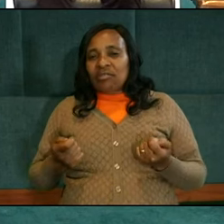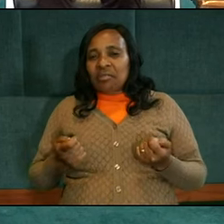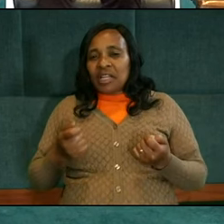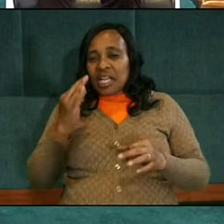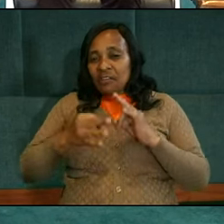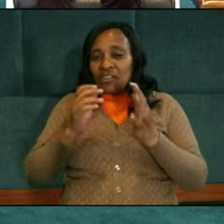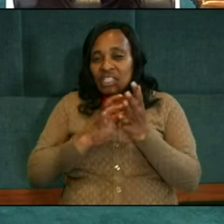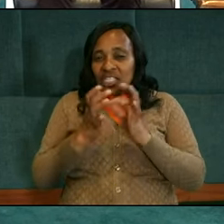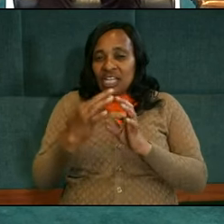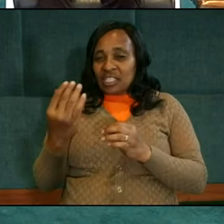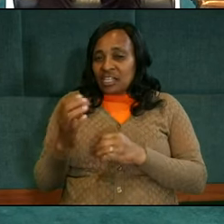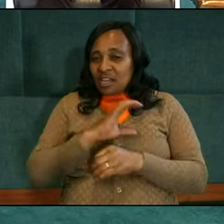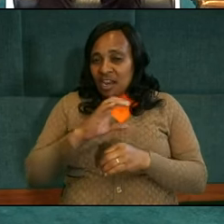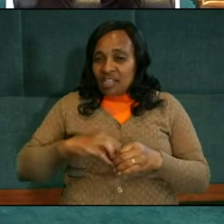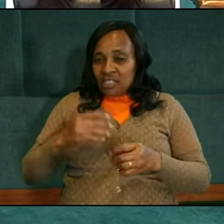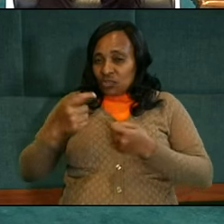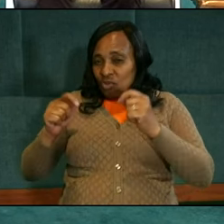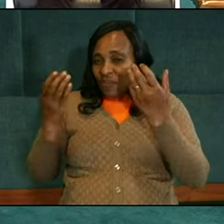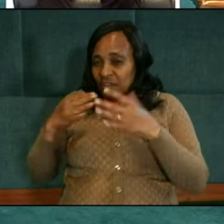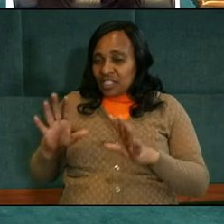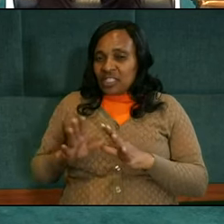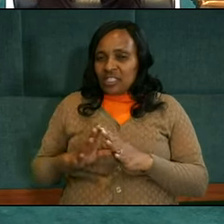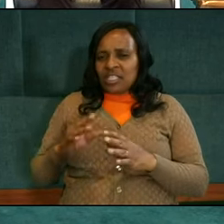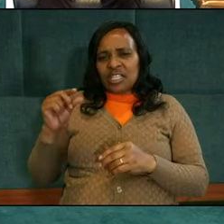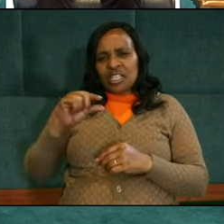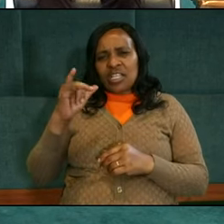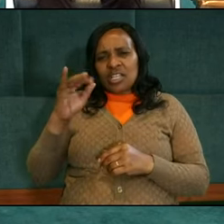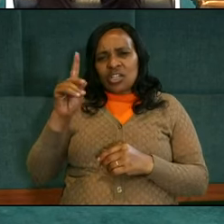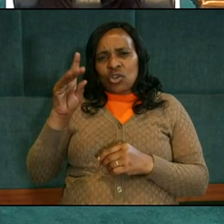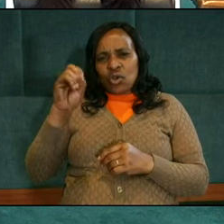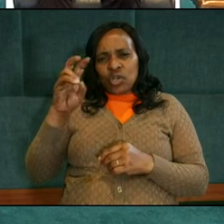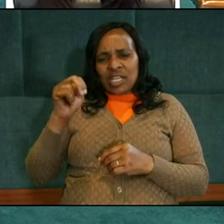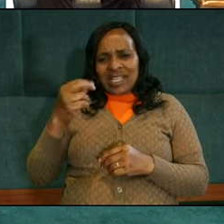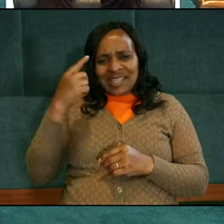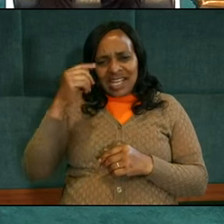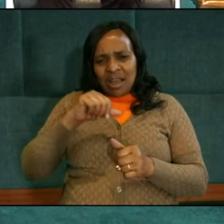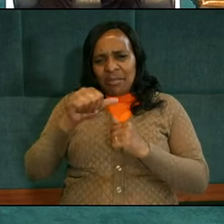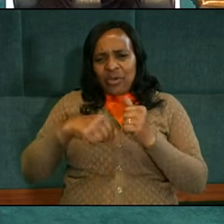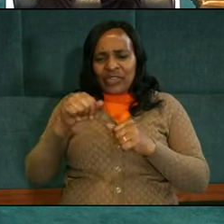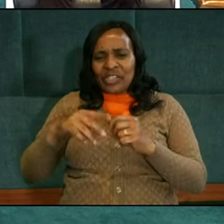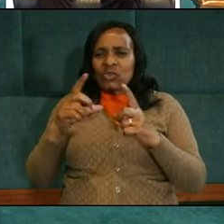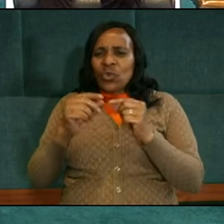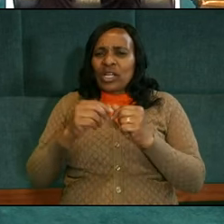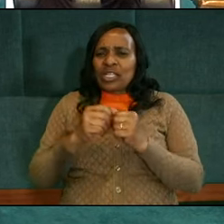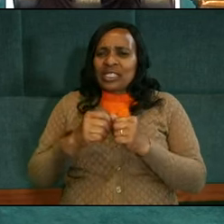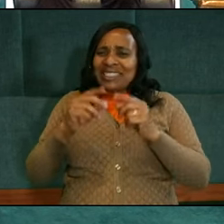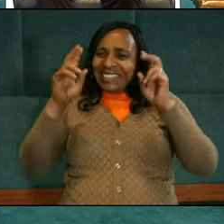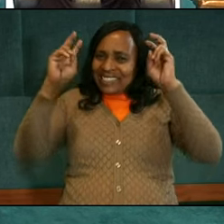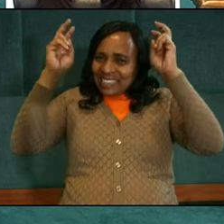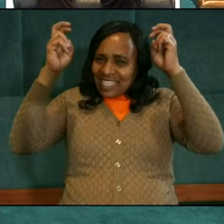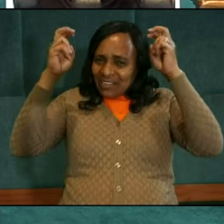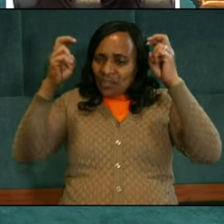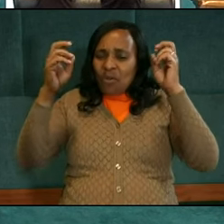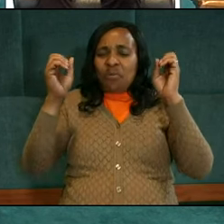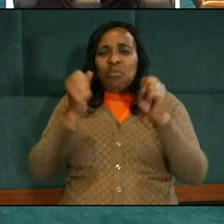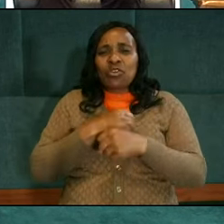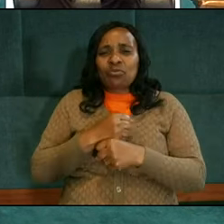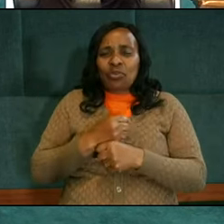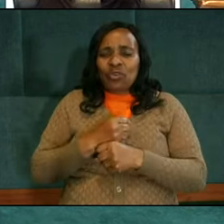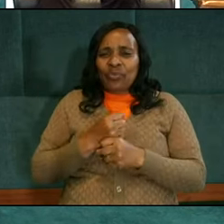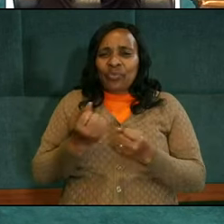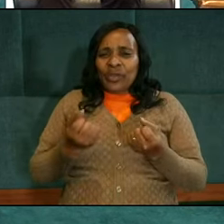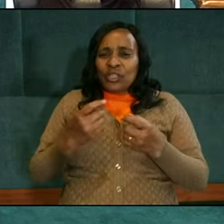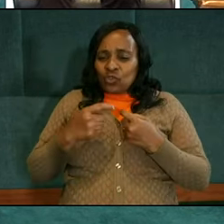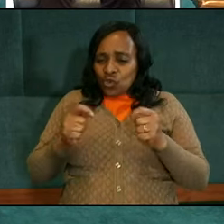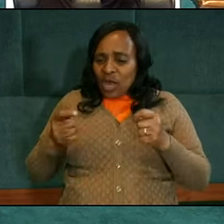Okay. Gideon, what do you think about this statement that Satan cannot tempt us if we are fully